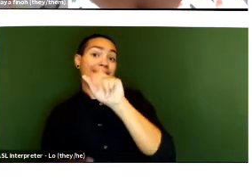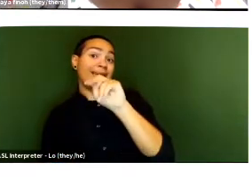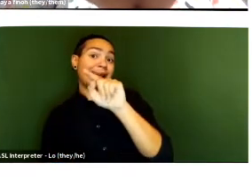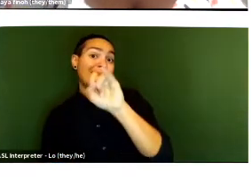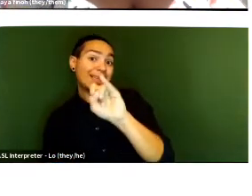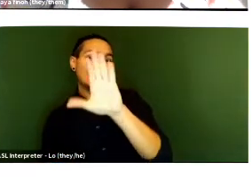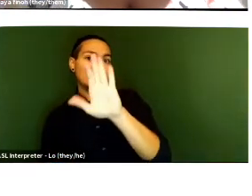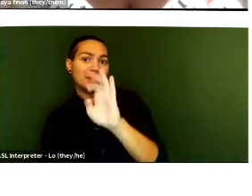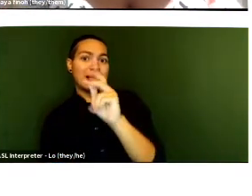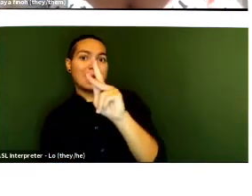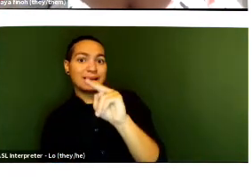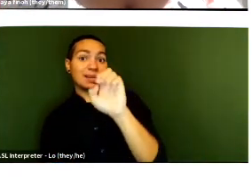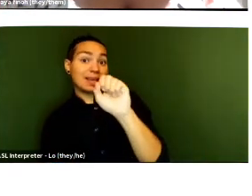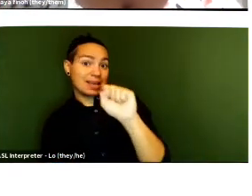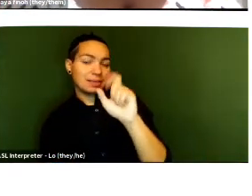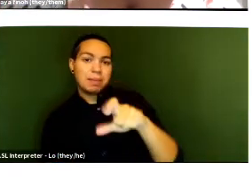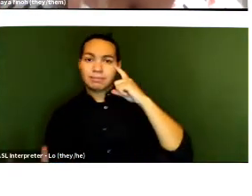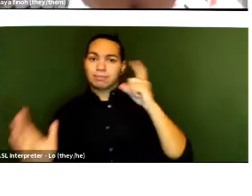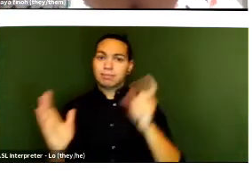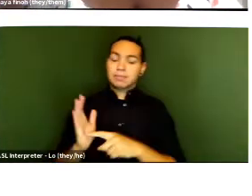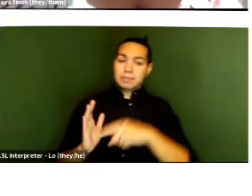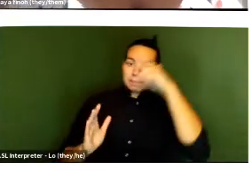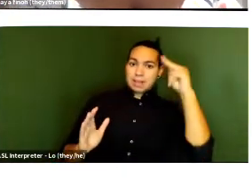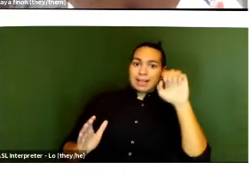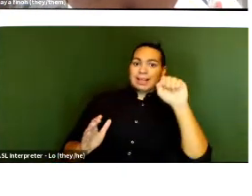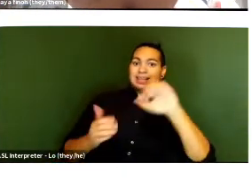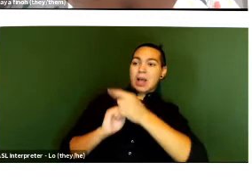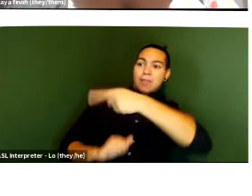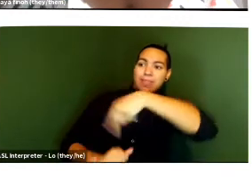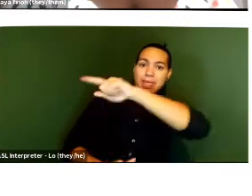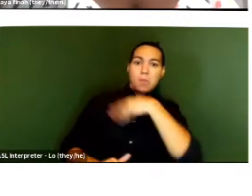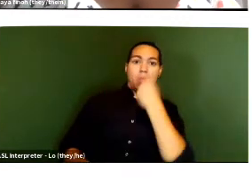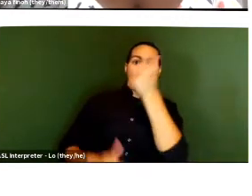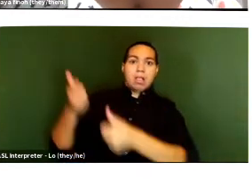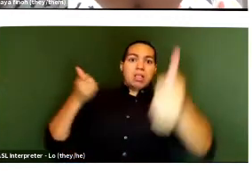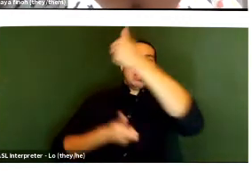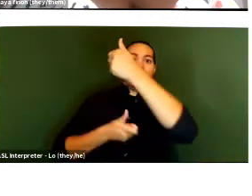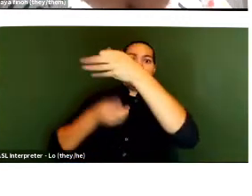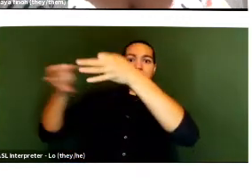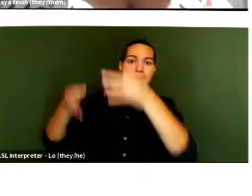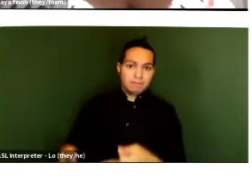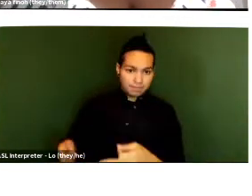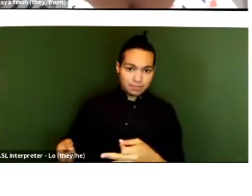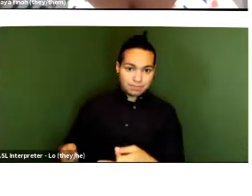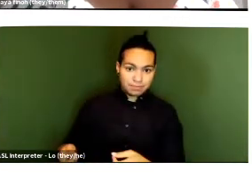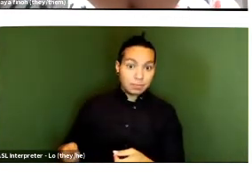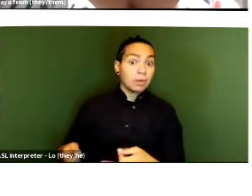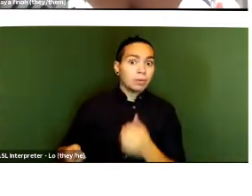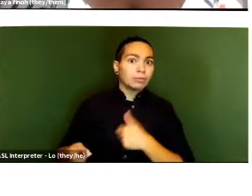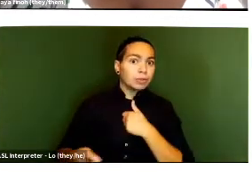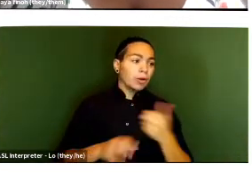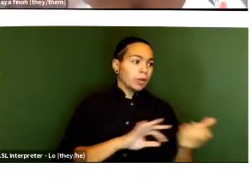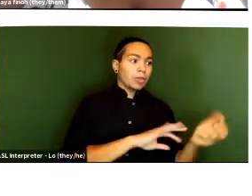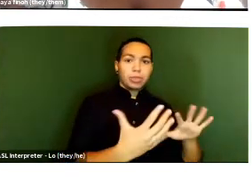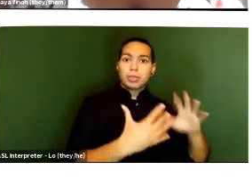at Blackness as defined by white supremacists and white capitalists. So this definition, oops, sorry, y'all,